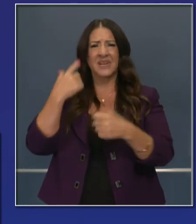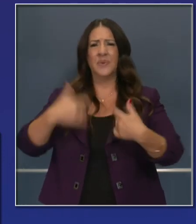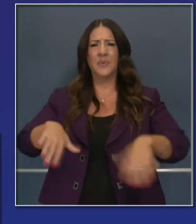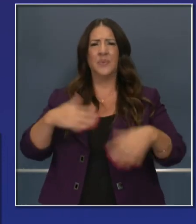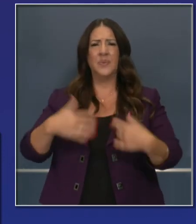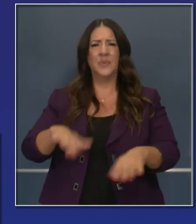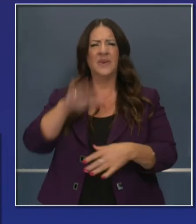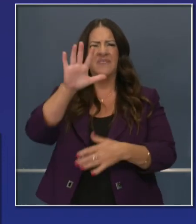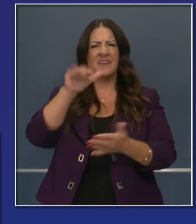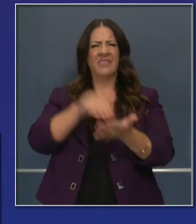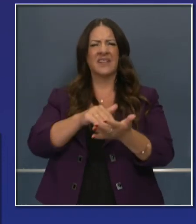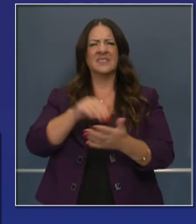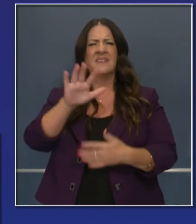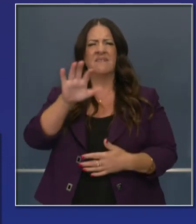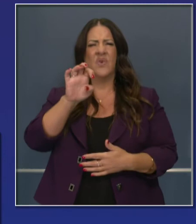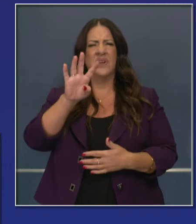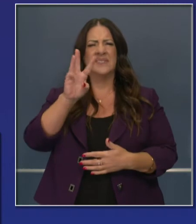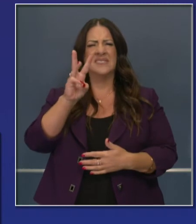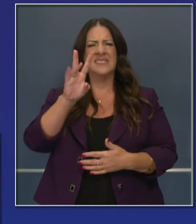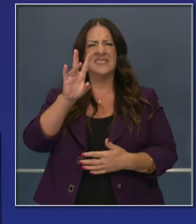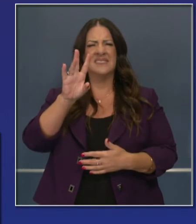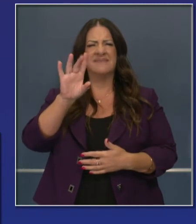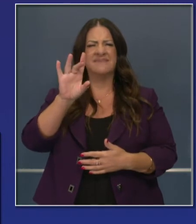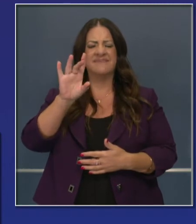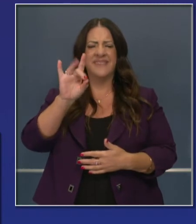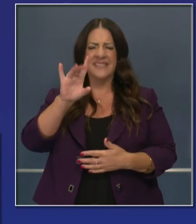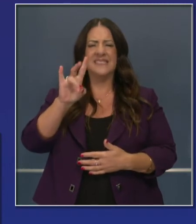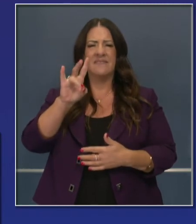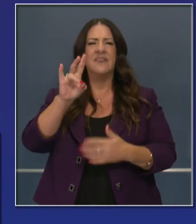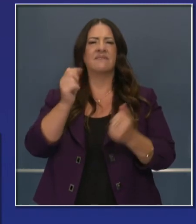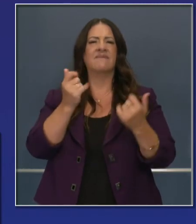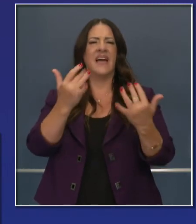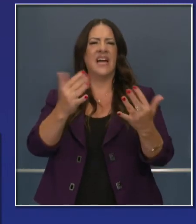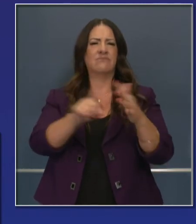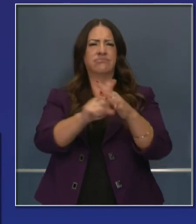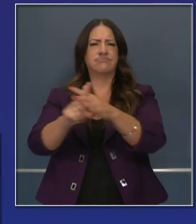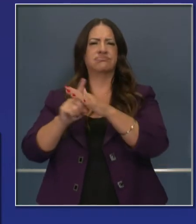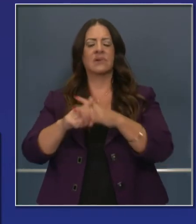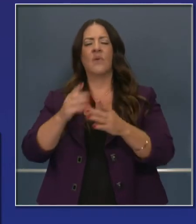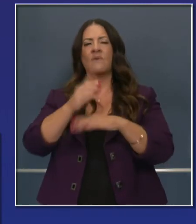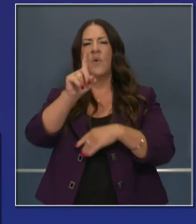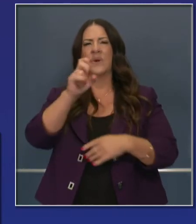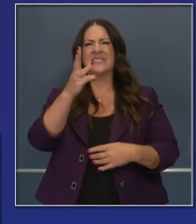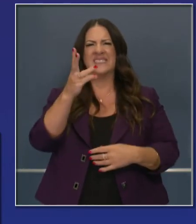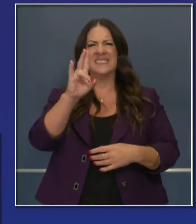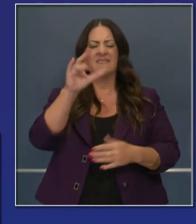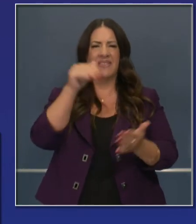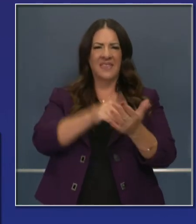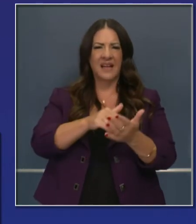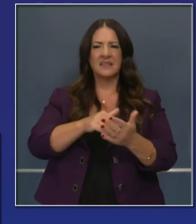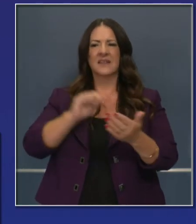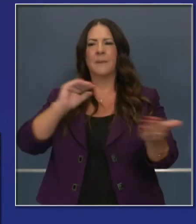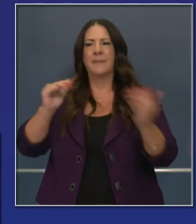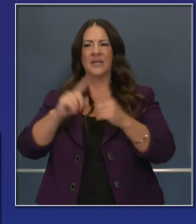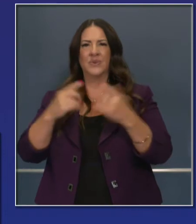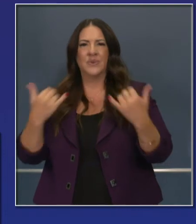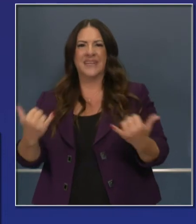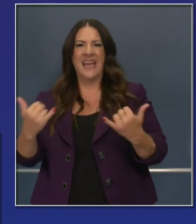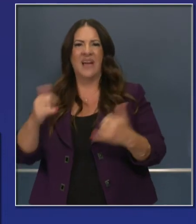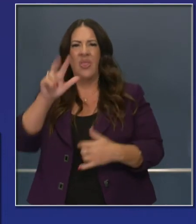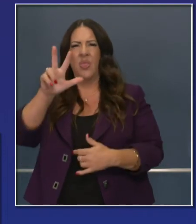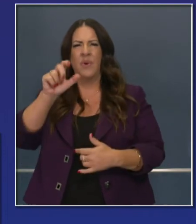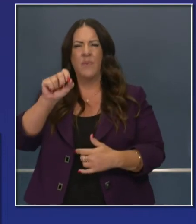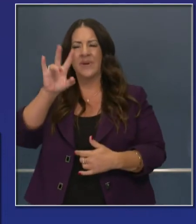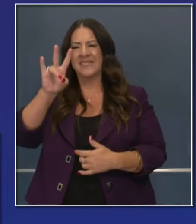to date, 157,000 acres burned. So far this year, 3.75 million acres